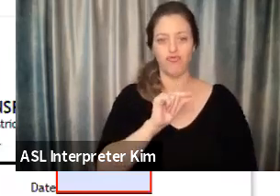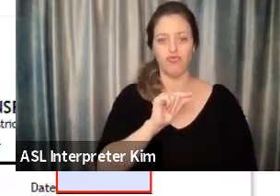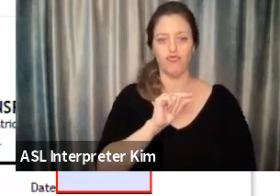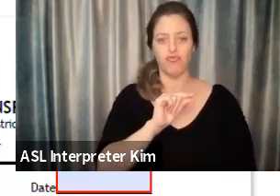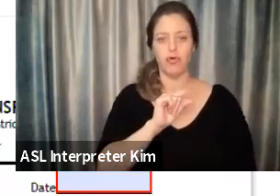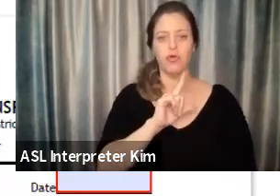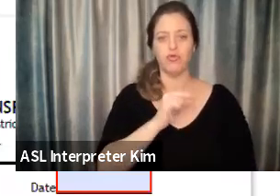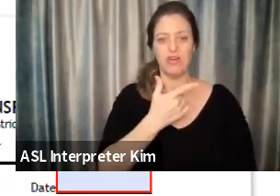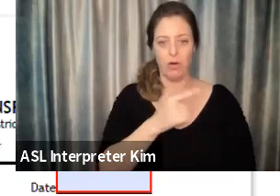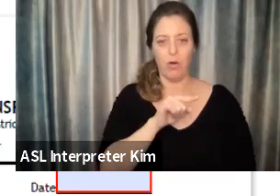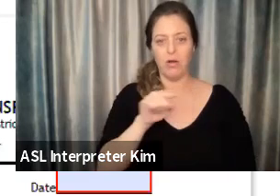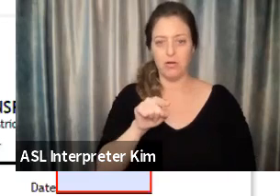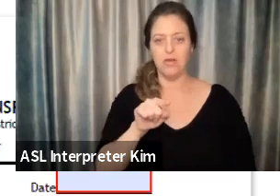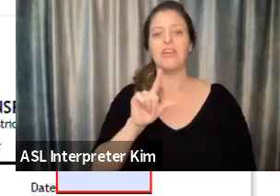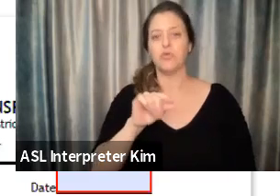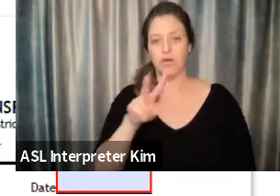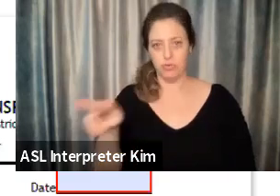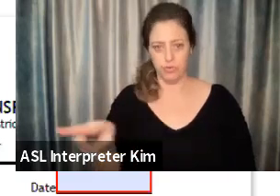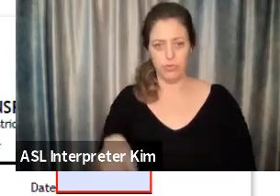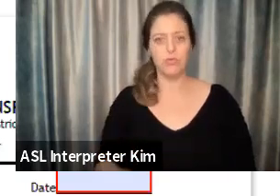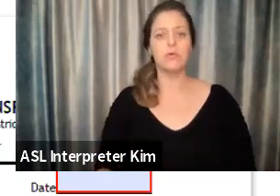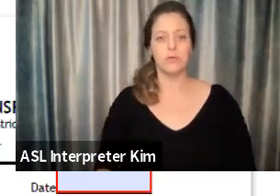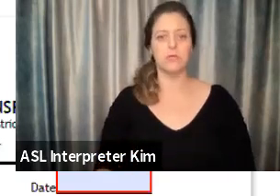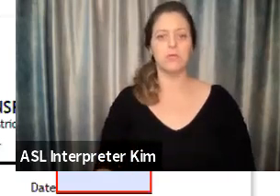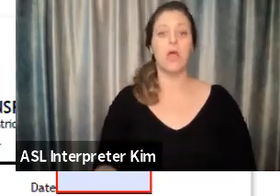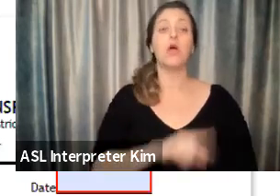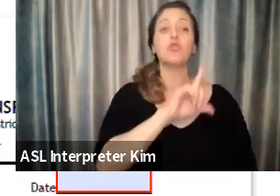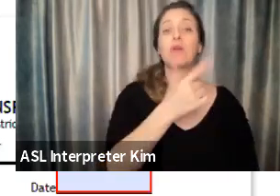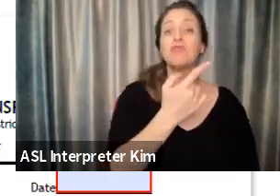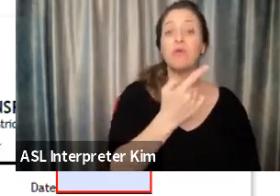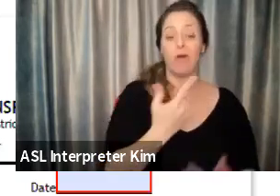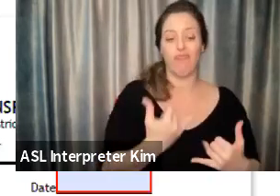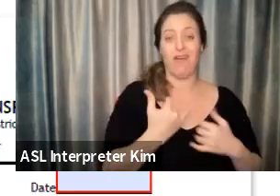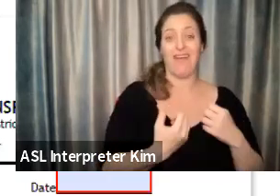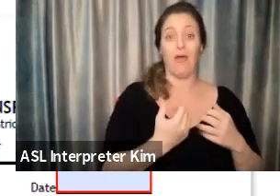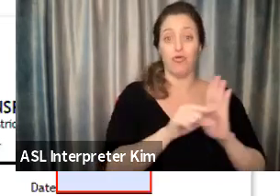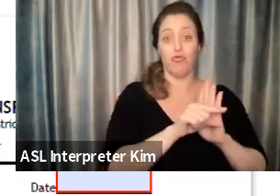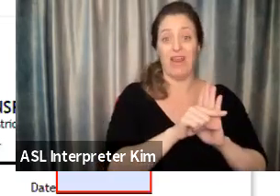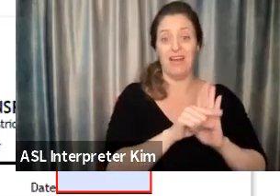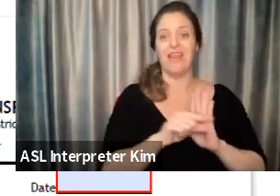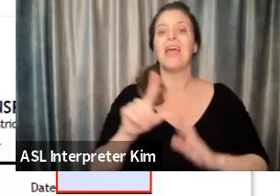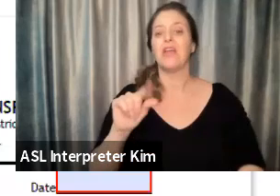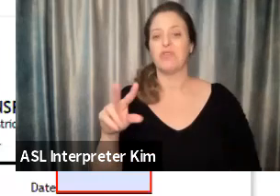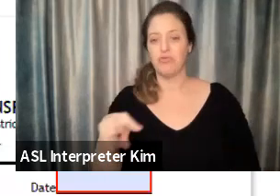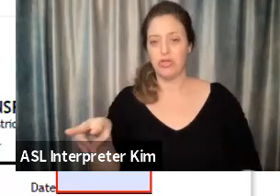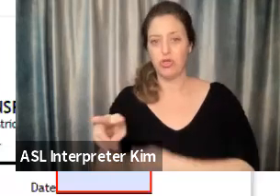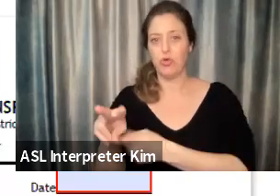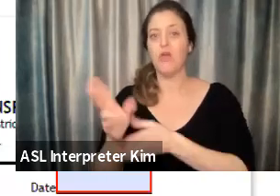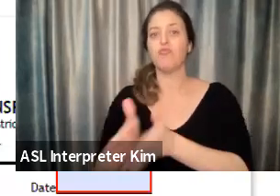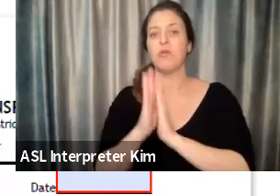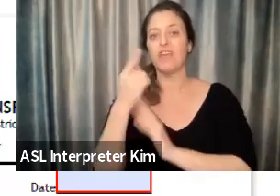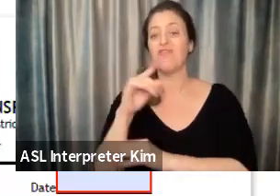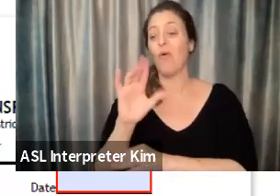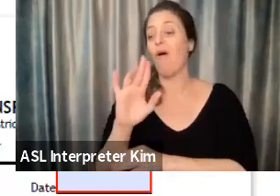for 2020, I'm sorry, for 2021 is the present grade. And for 21-22, the grade you're requesting for